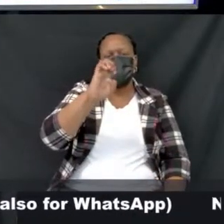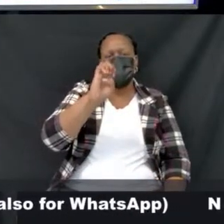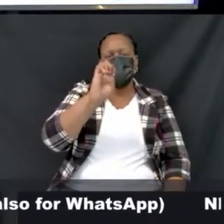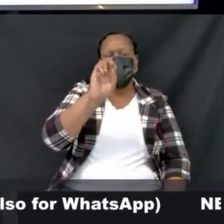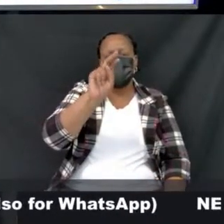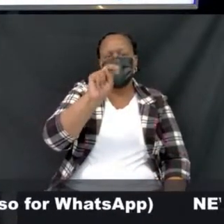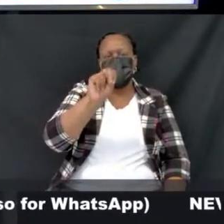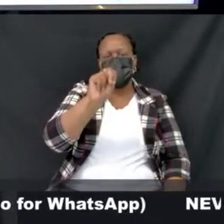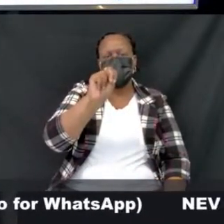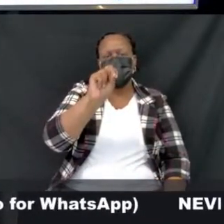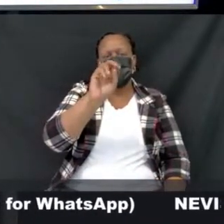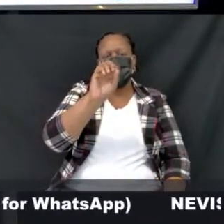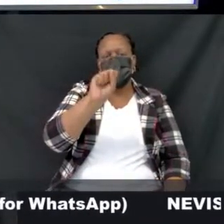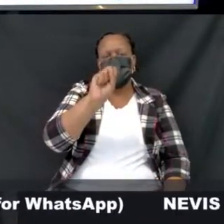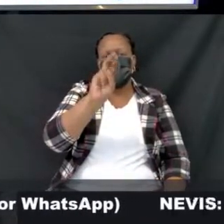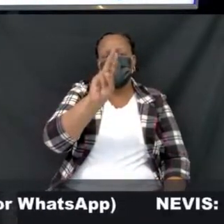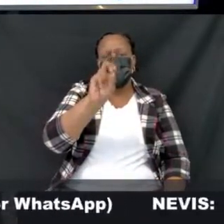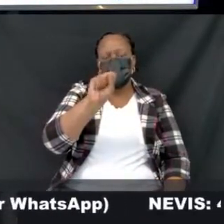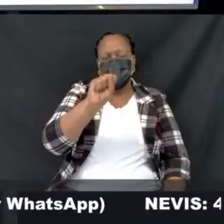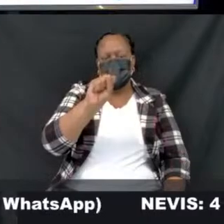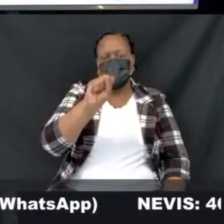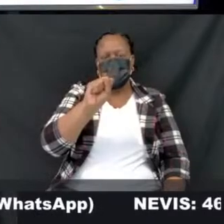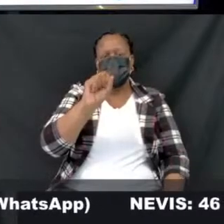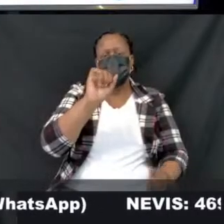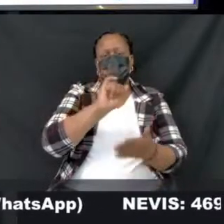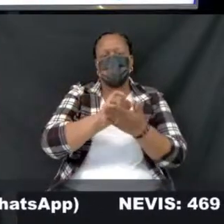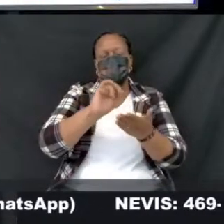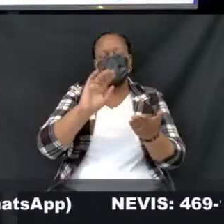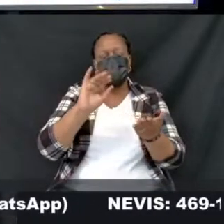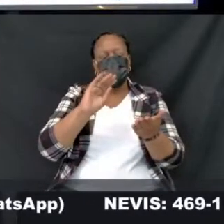to your questions.